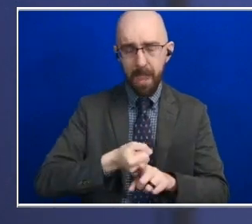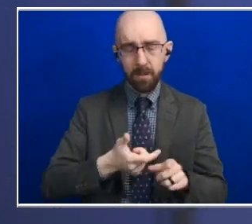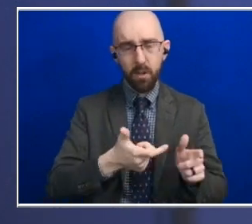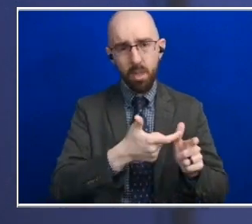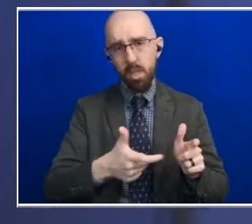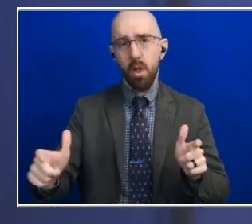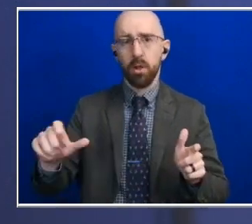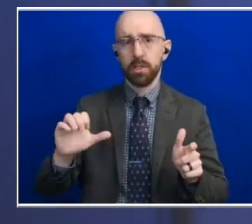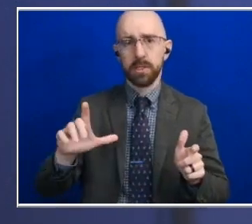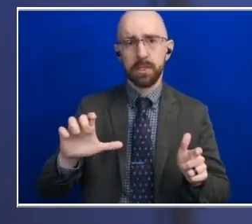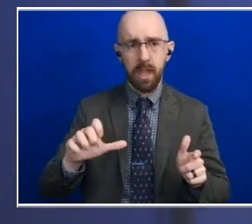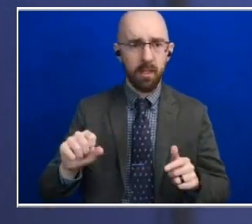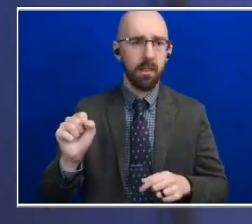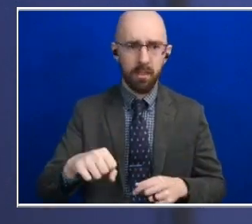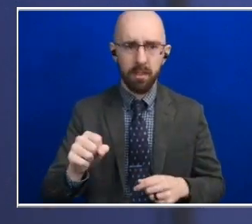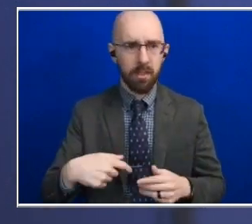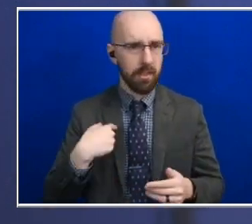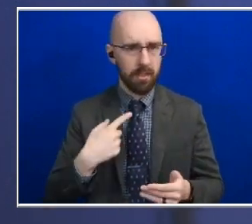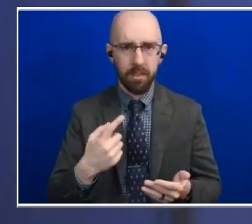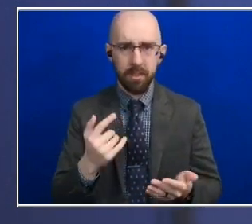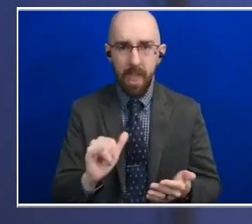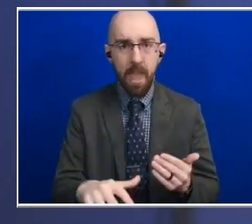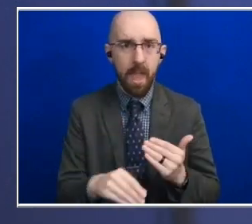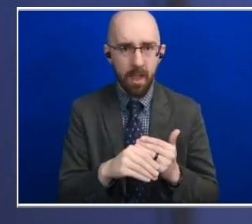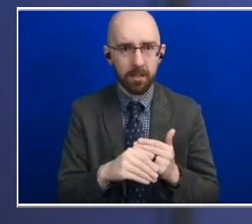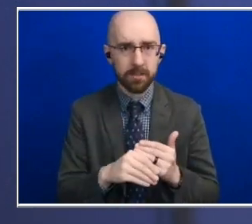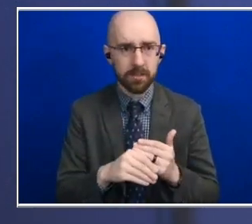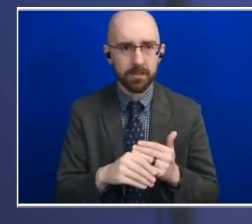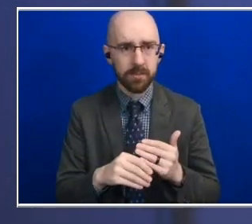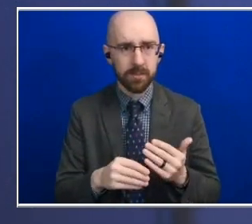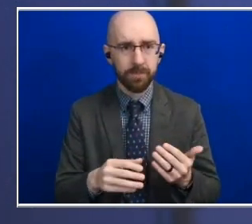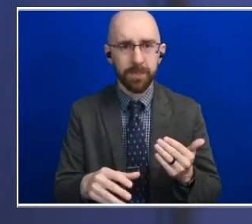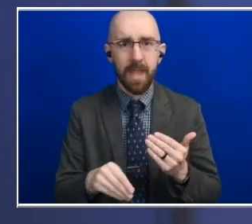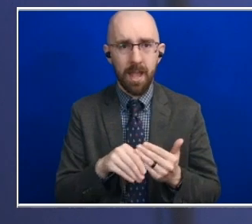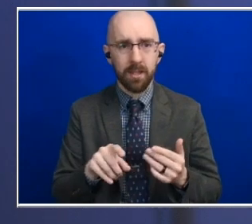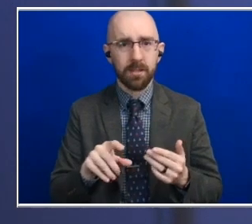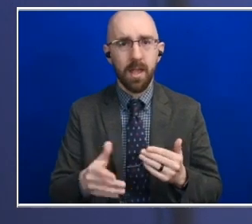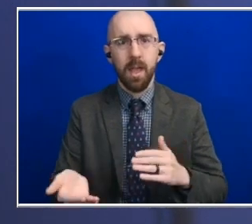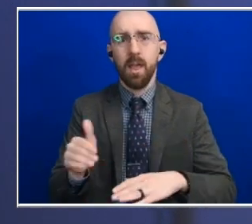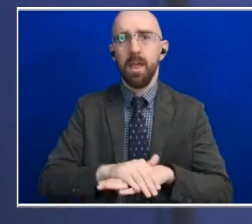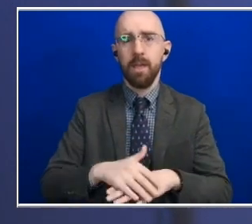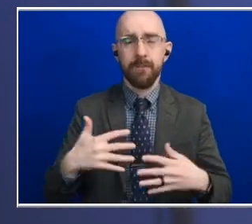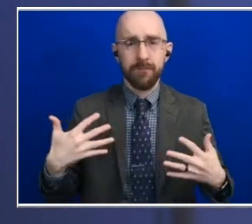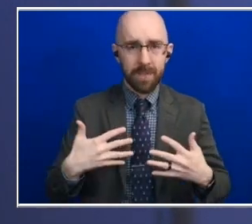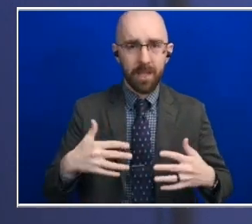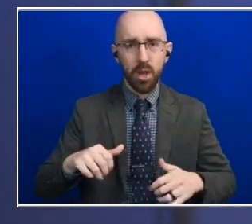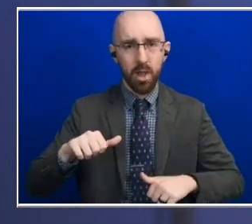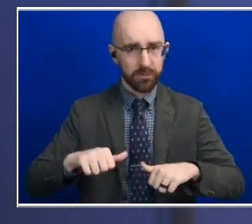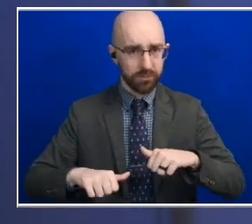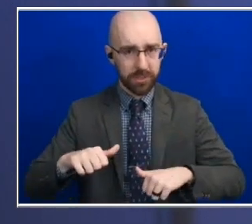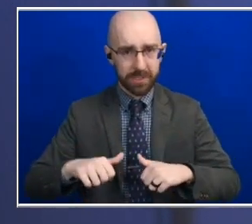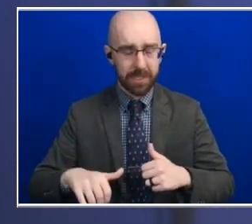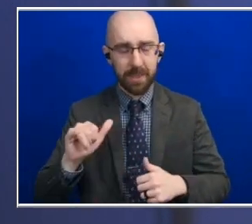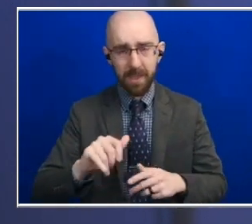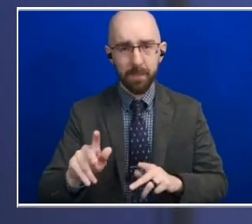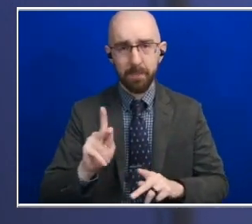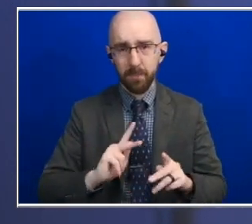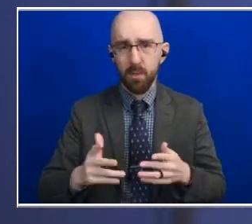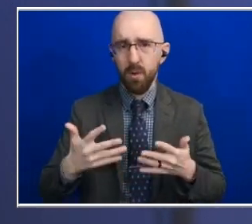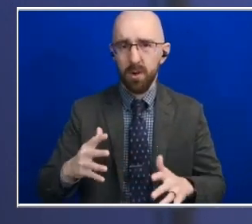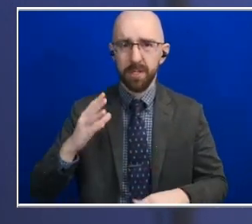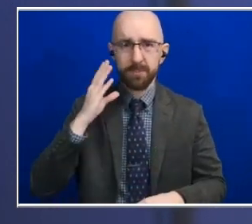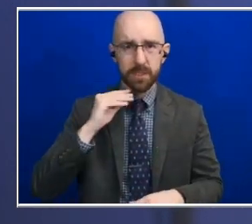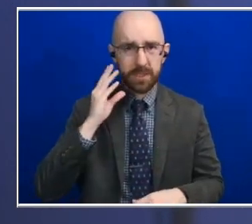that just adds to exactly. It just adds an additional fear and uncertainty that people are already experiencing, and so it just